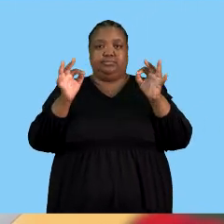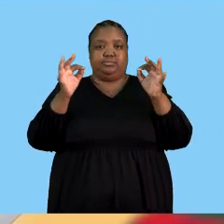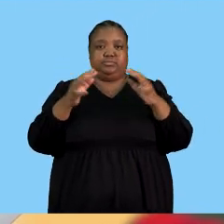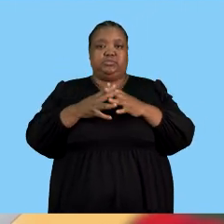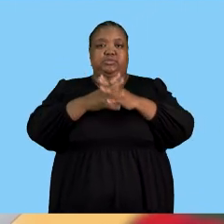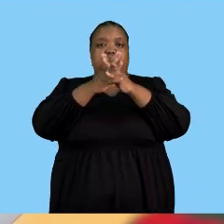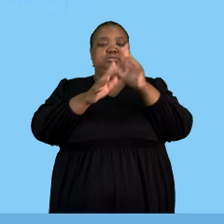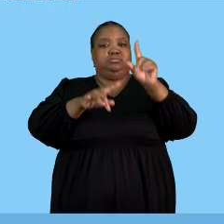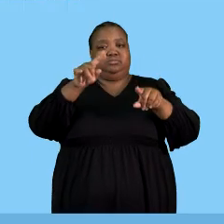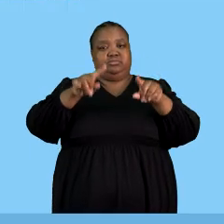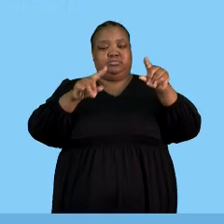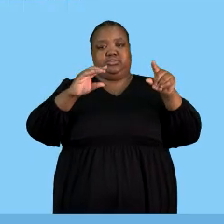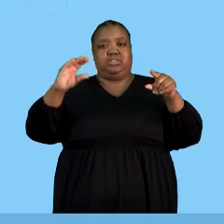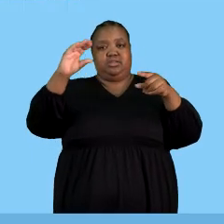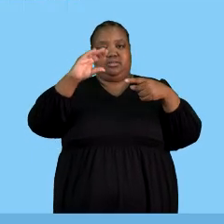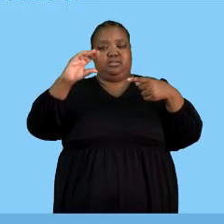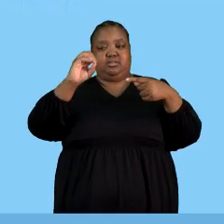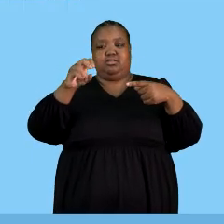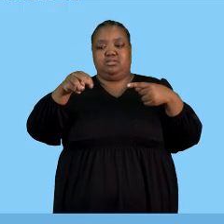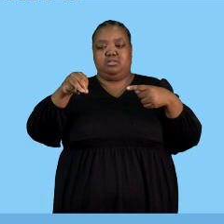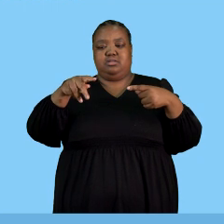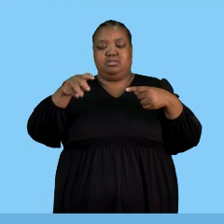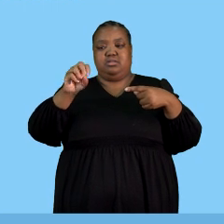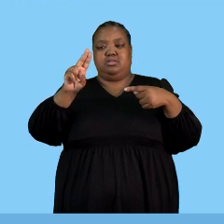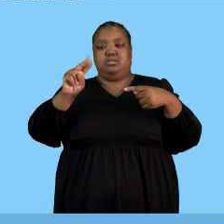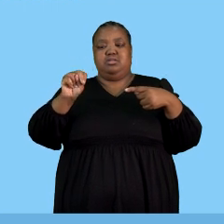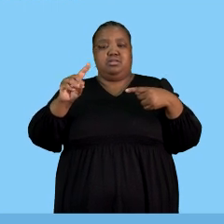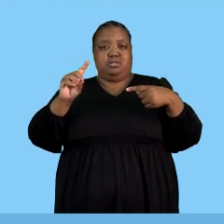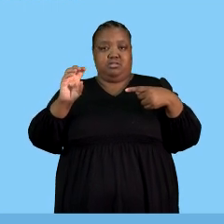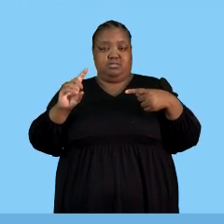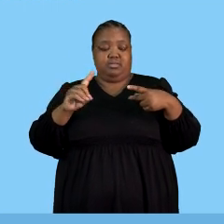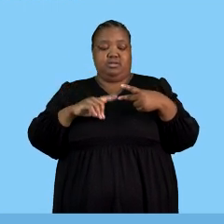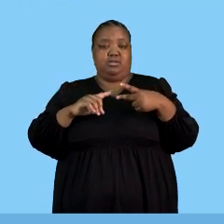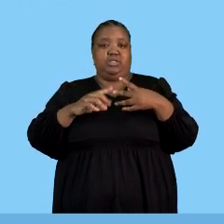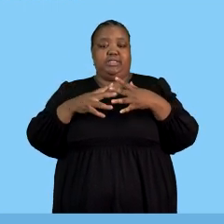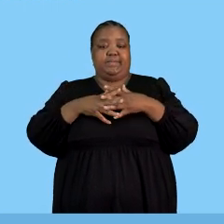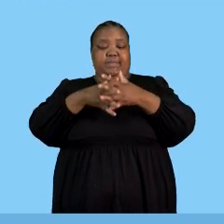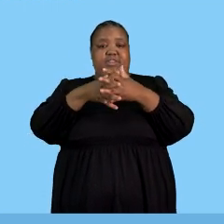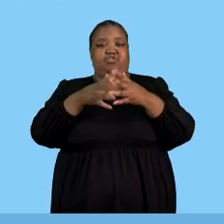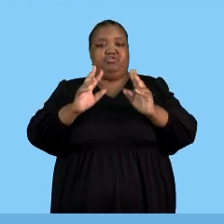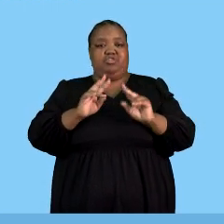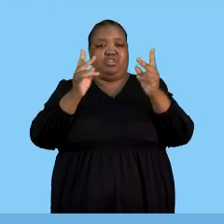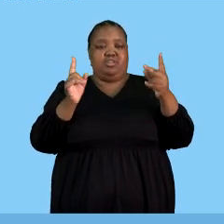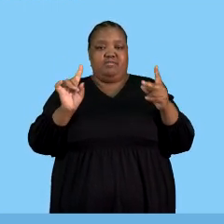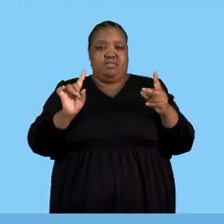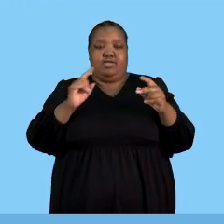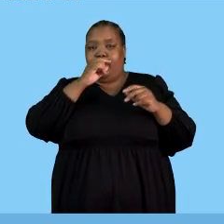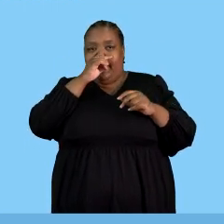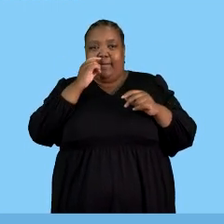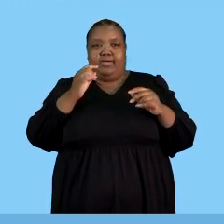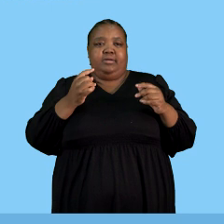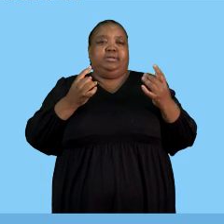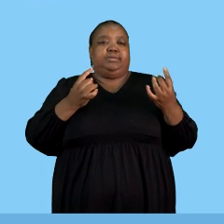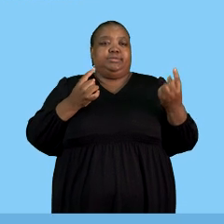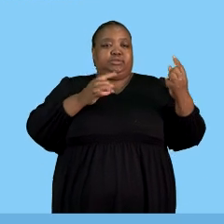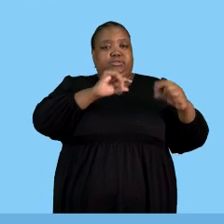Right. Mixtures differ from compounds in two ways. So compounds and mixtures, they are different. So how are they different? Number